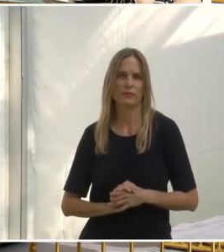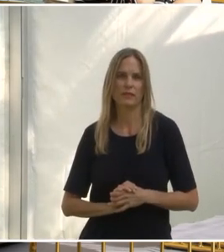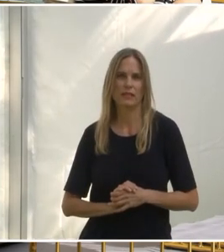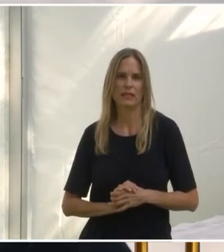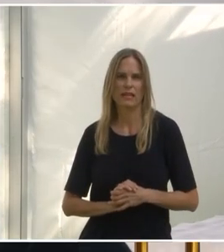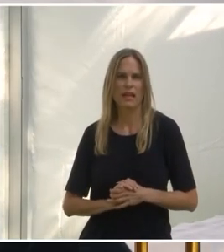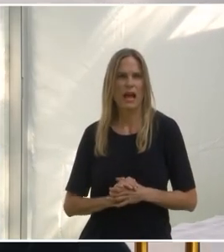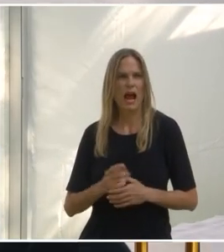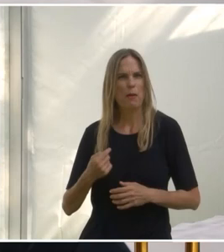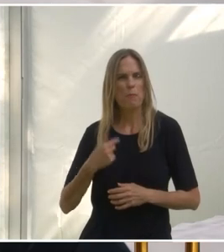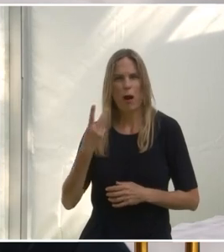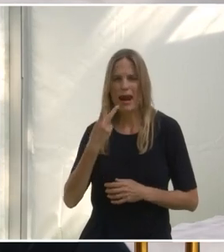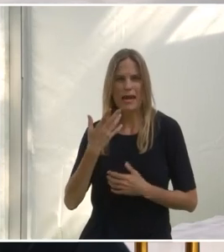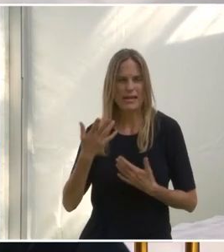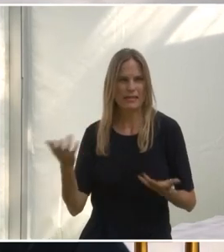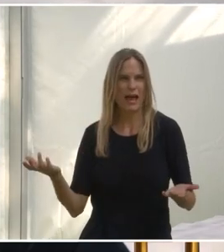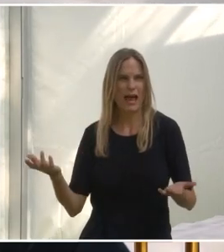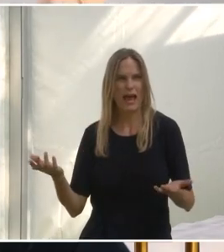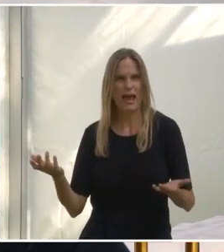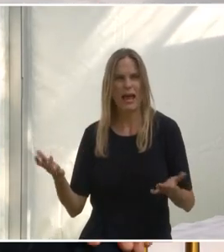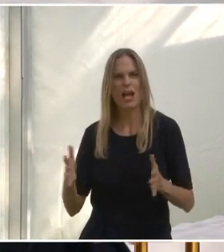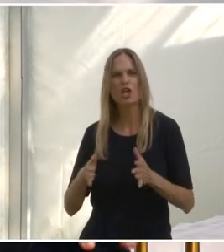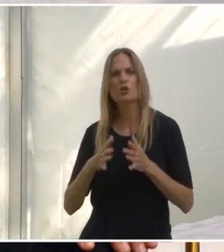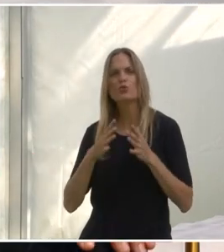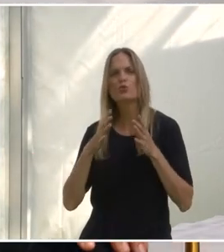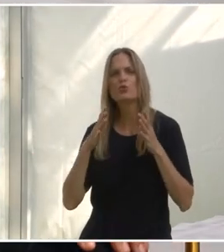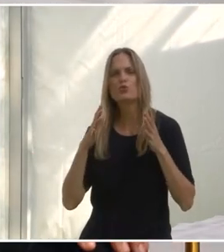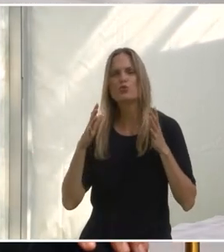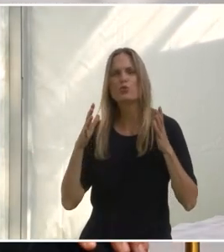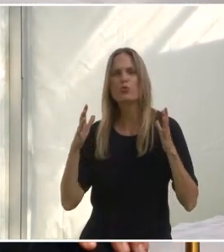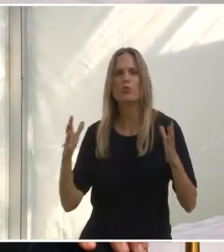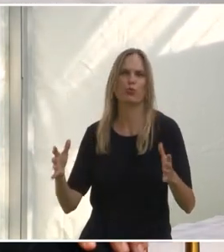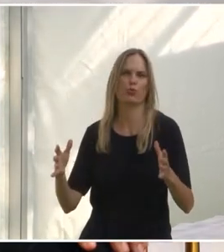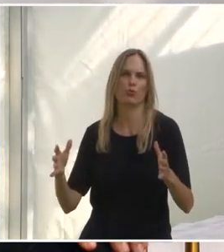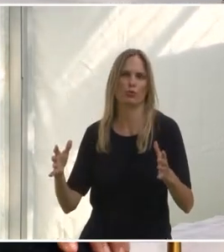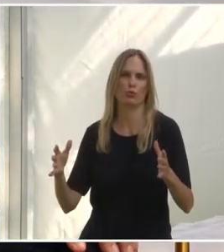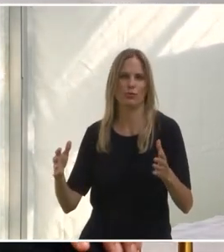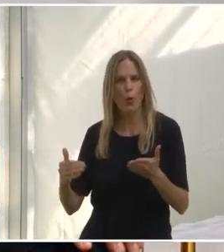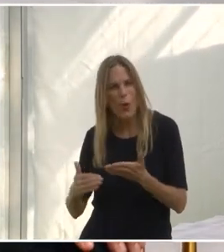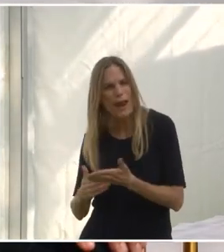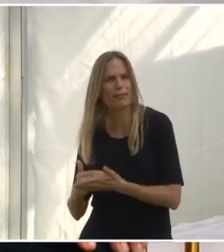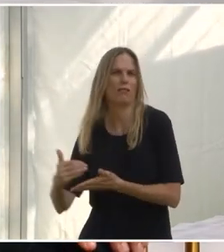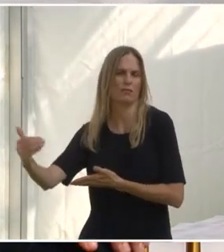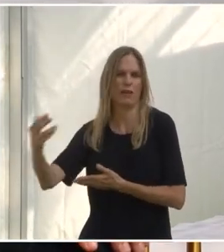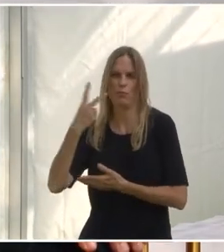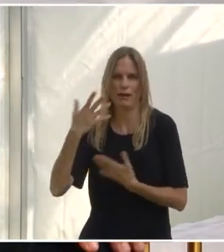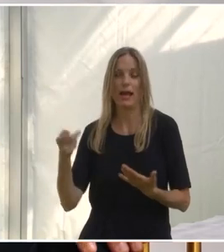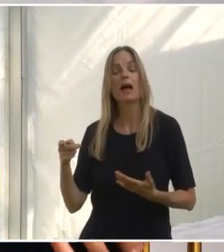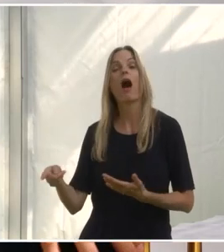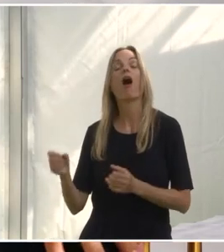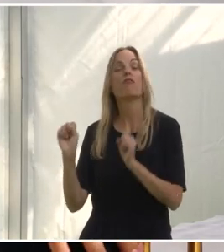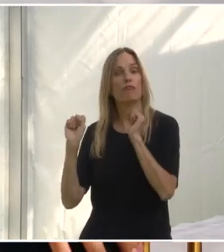But I don't see yet a major, you know, move forward. There is still a potential,